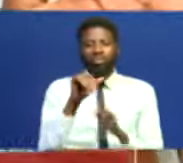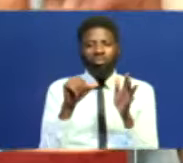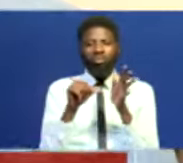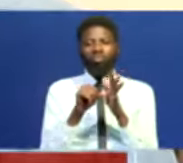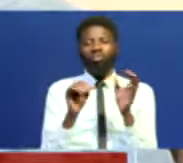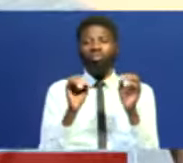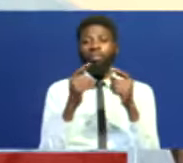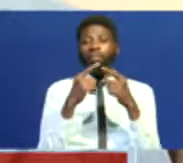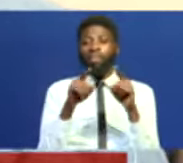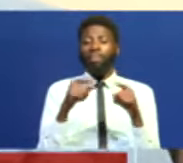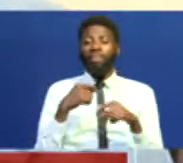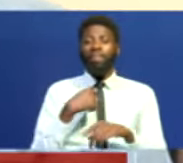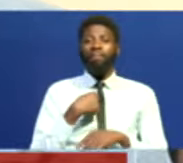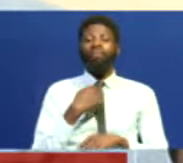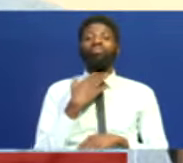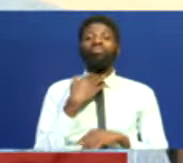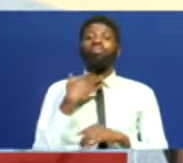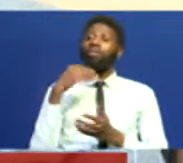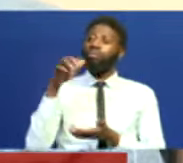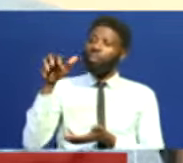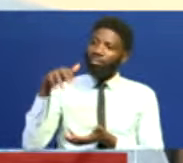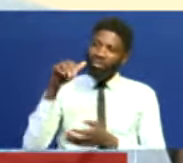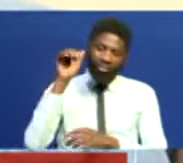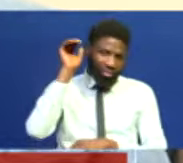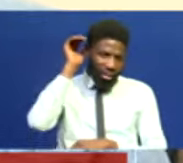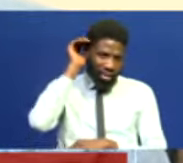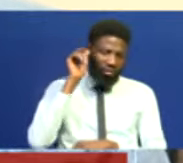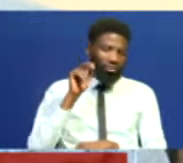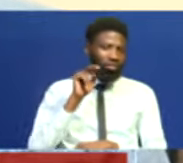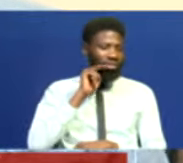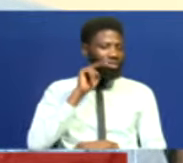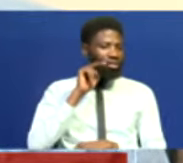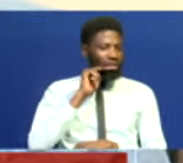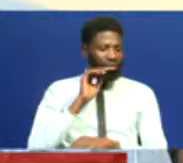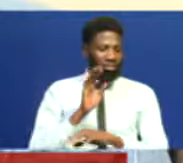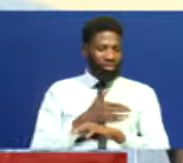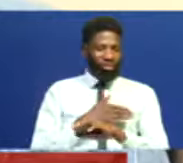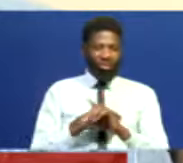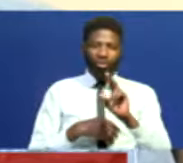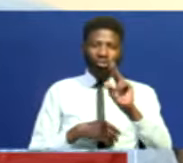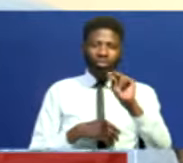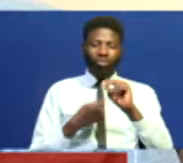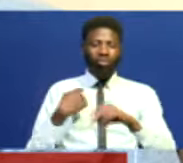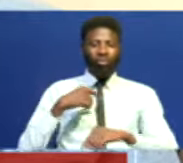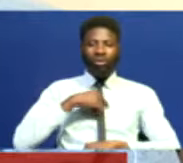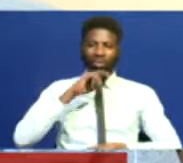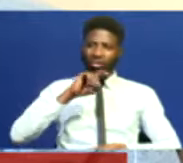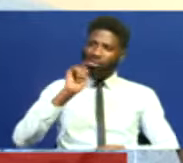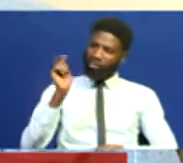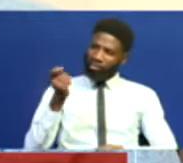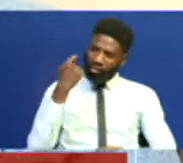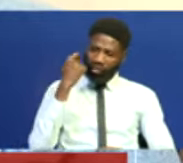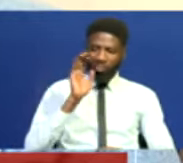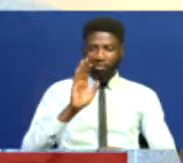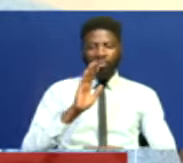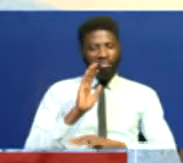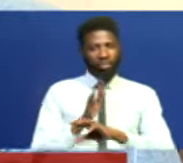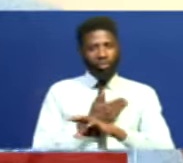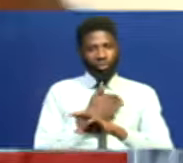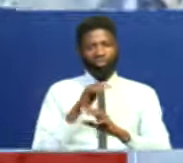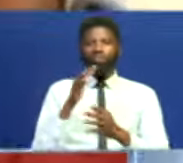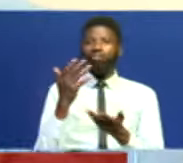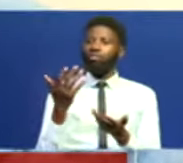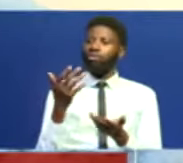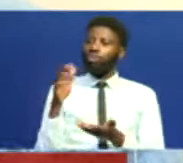problem. But I don't want to go to the supermarket and I'm listening to Nigerian music. Why can't we have Kenyan music being played on the supermarkets? On